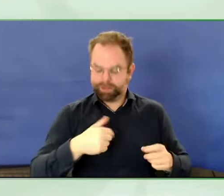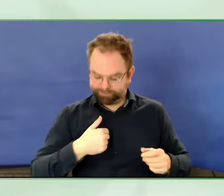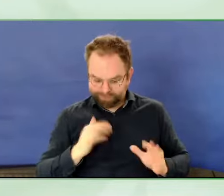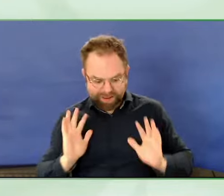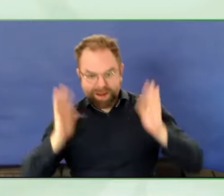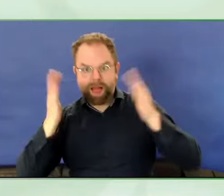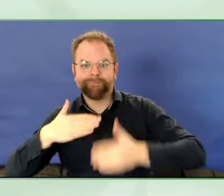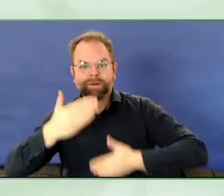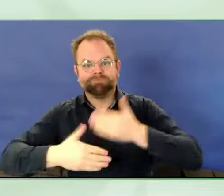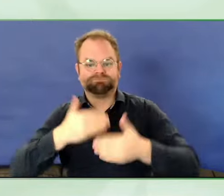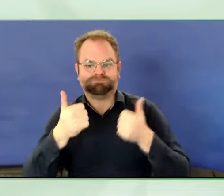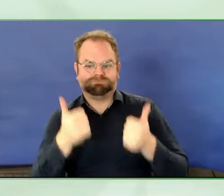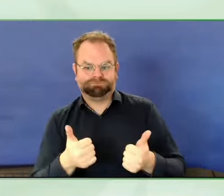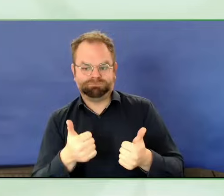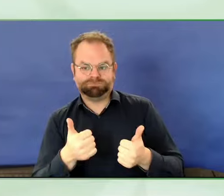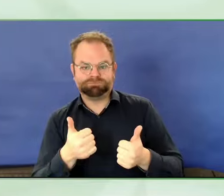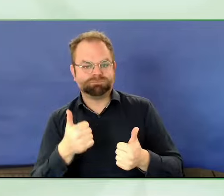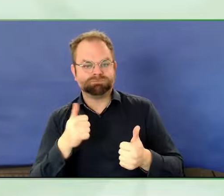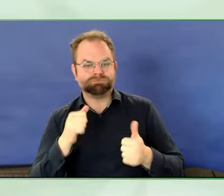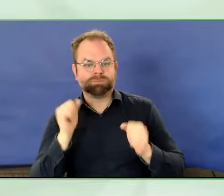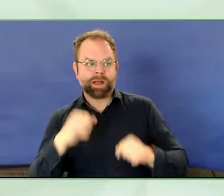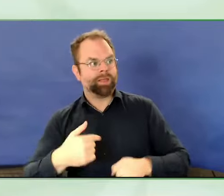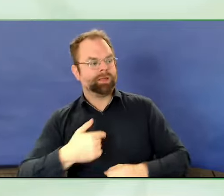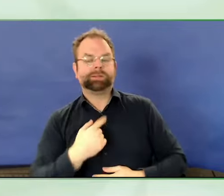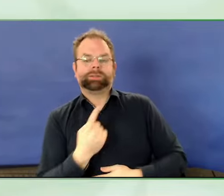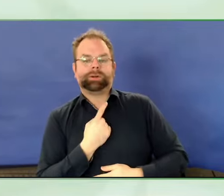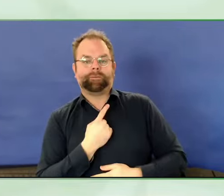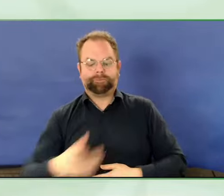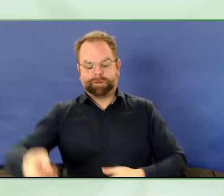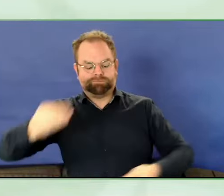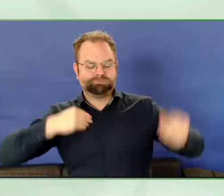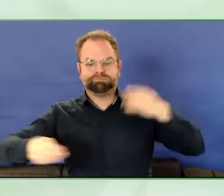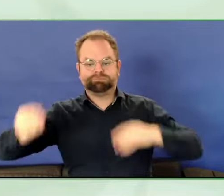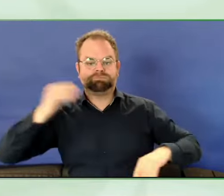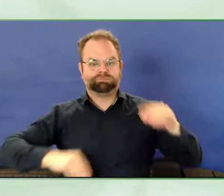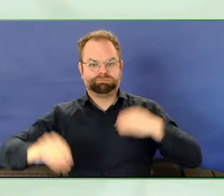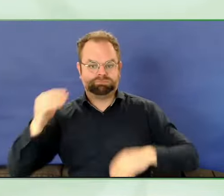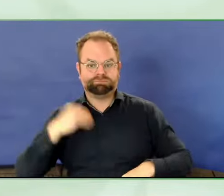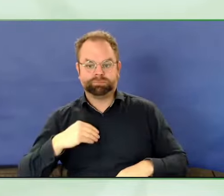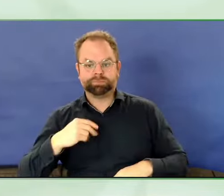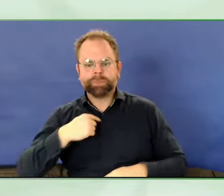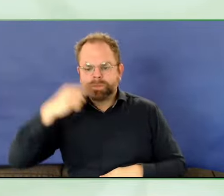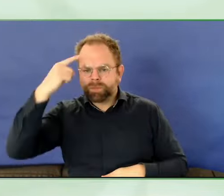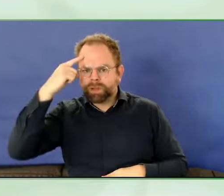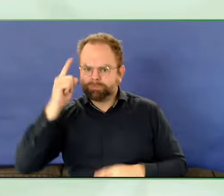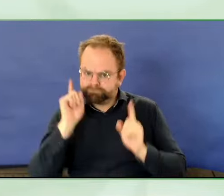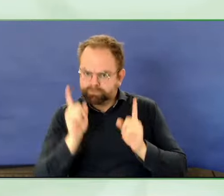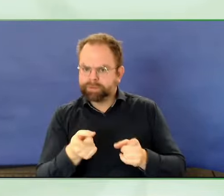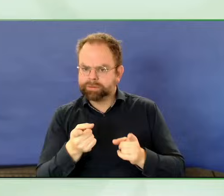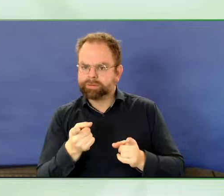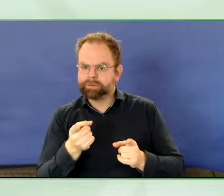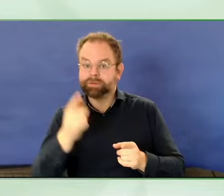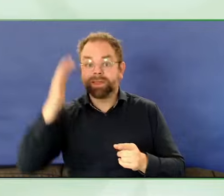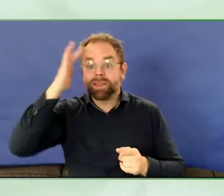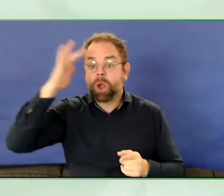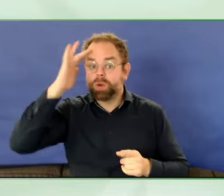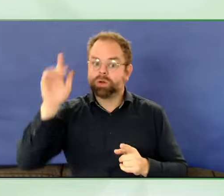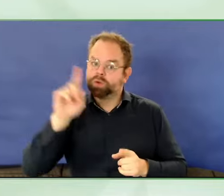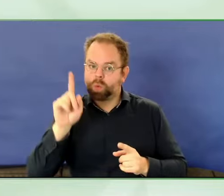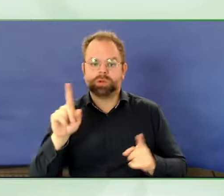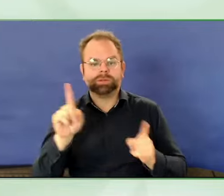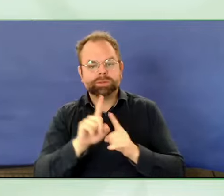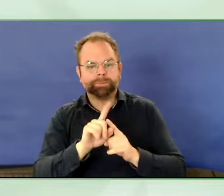Oh, but tell me, is it like all rainbows or are you also having some challenges? And maybe Sema, you can take that question.